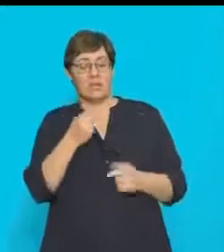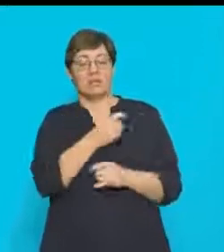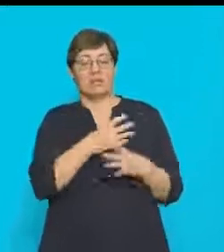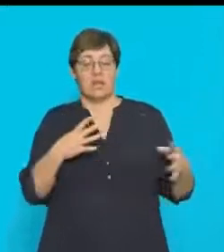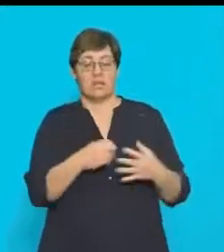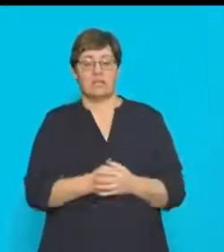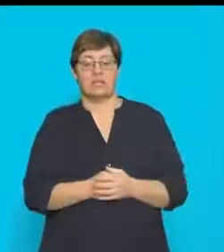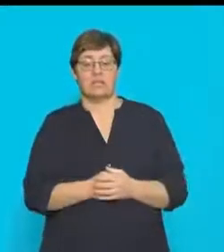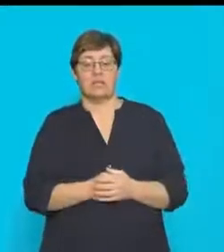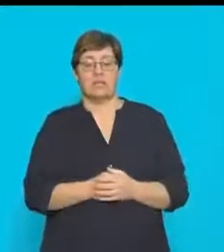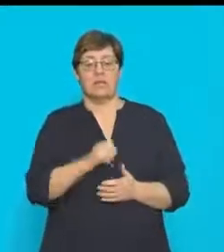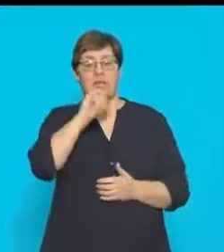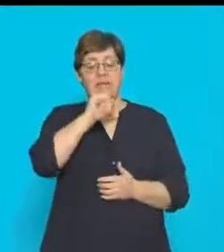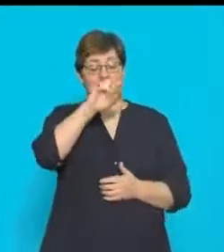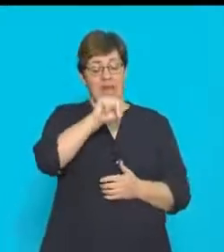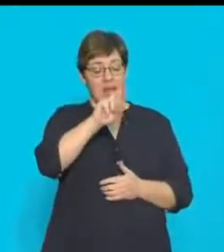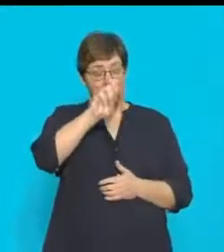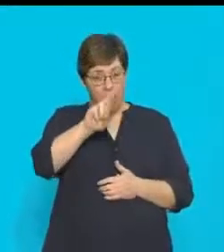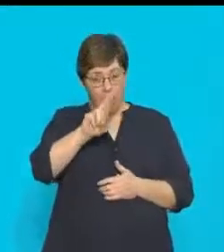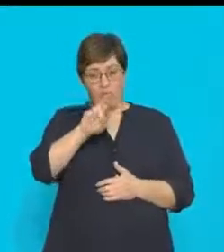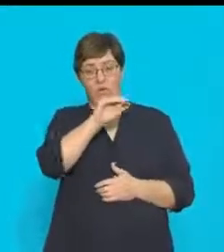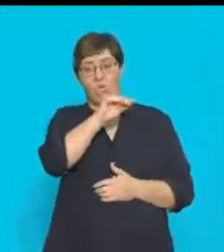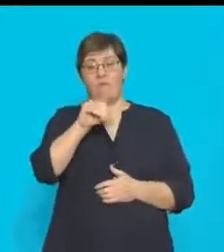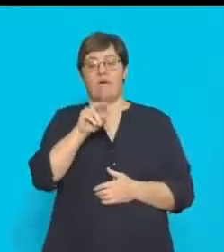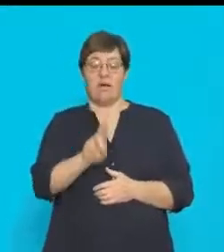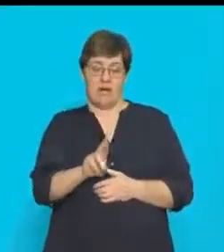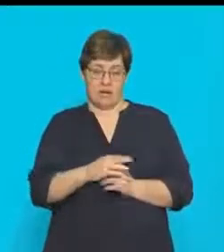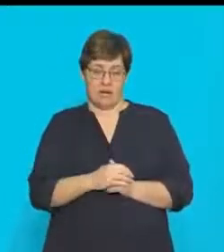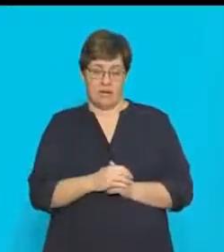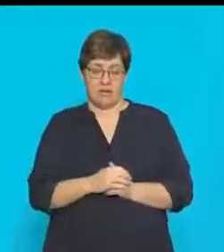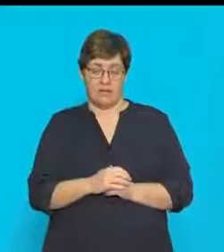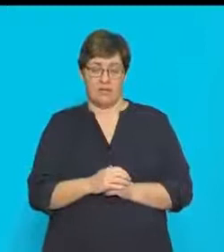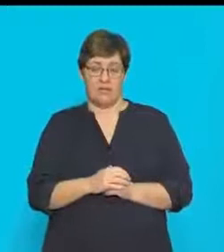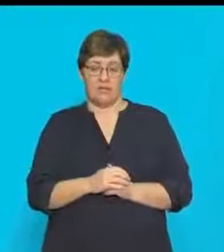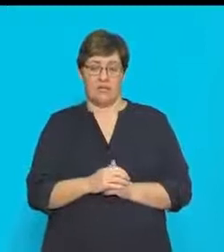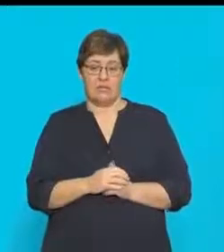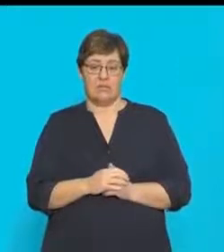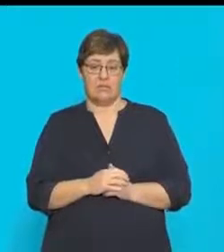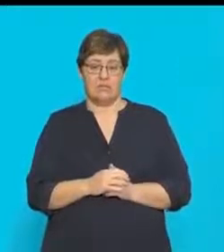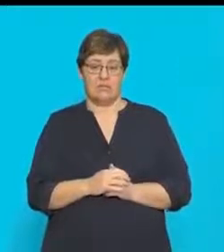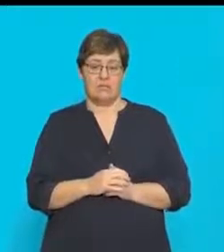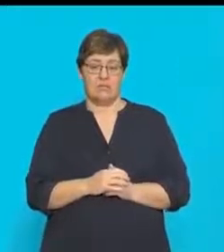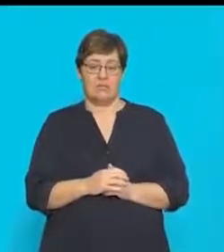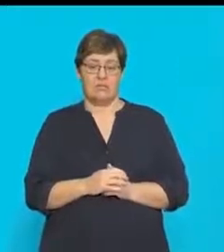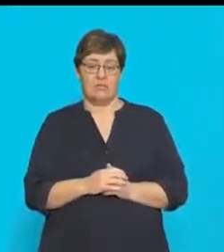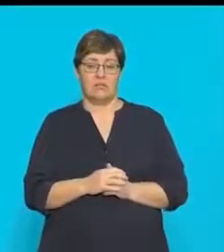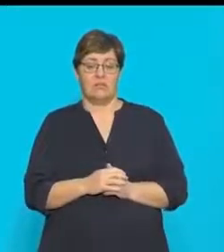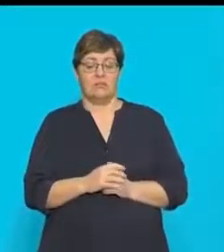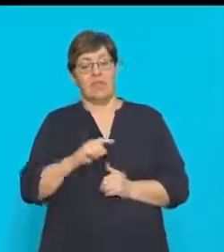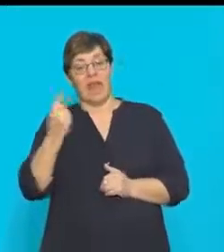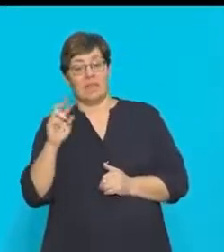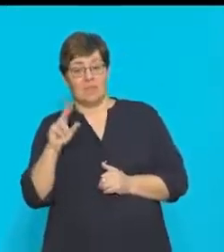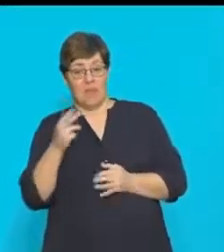with that piece. So that's our unknown, and we know we have that piece here. And the other pair we're